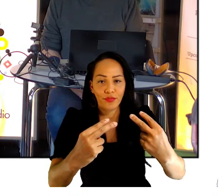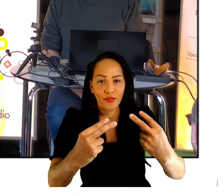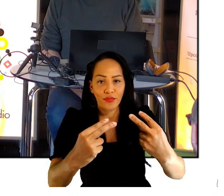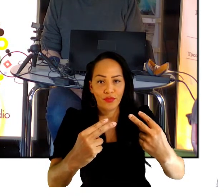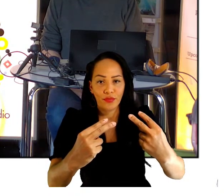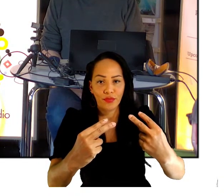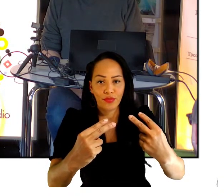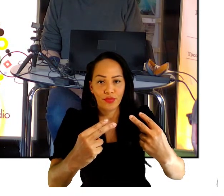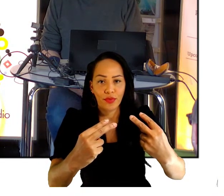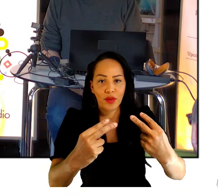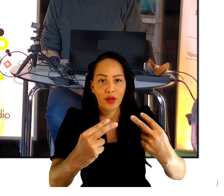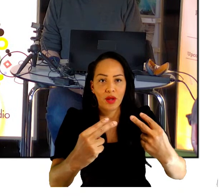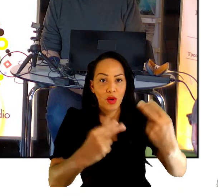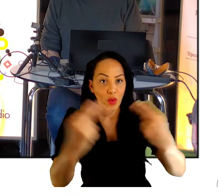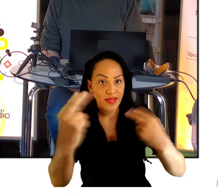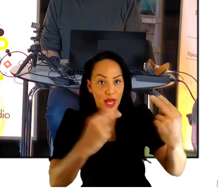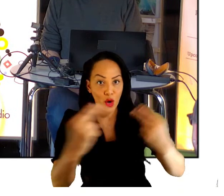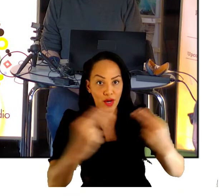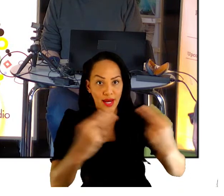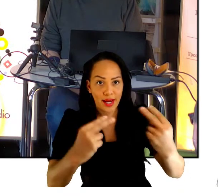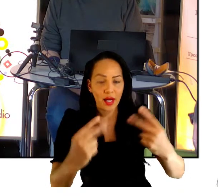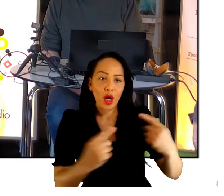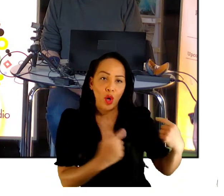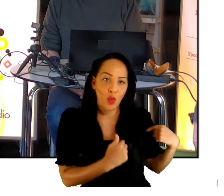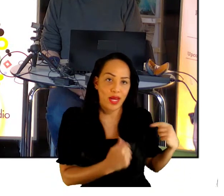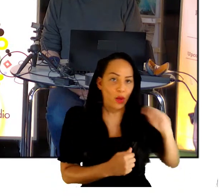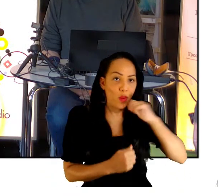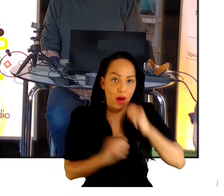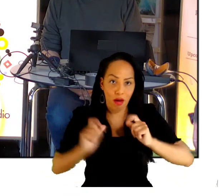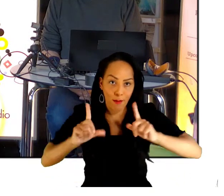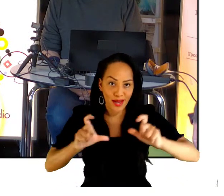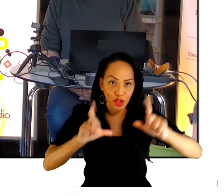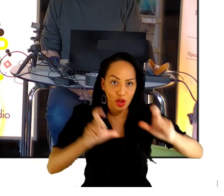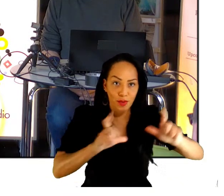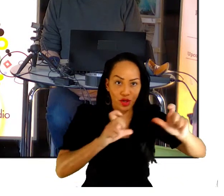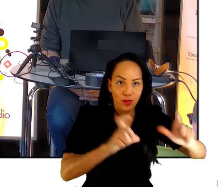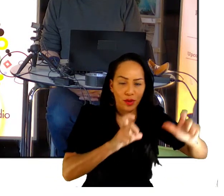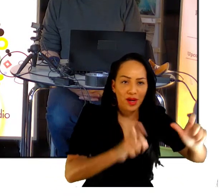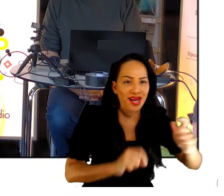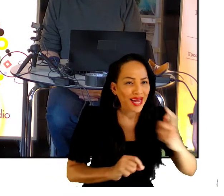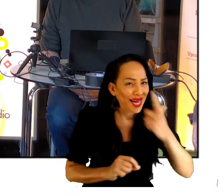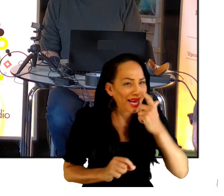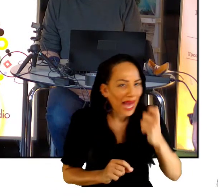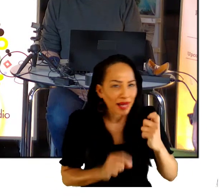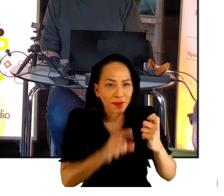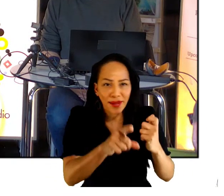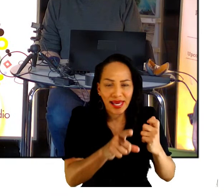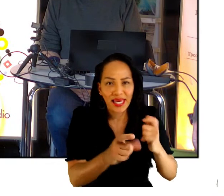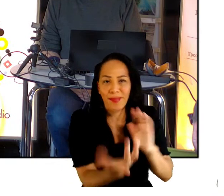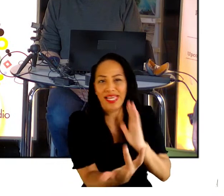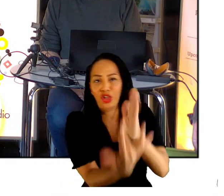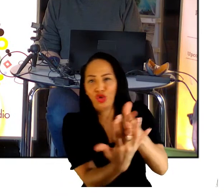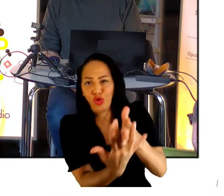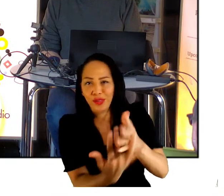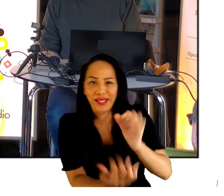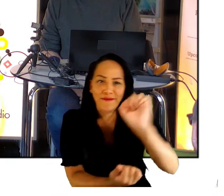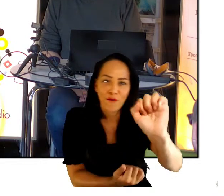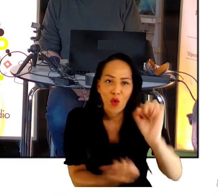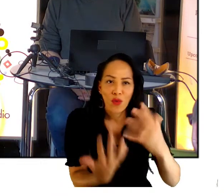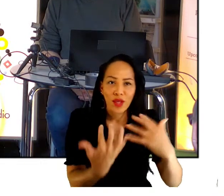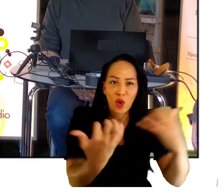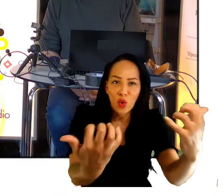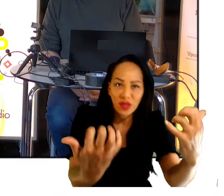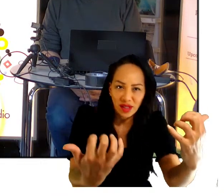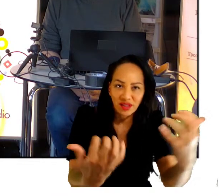the subject, and then keeps that picture and does with it, places it within a narrative whichever way they want. So